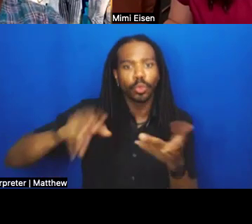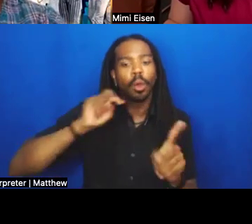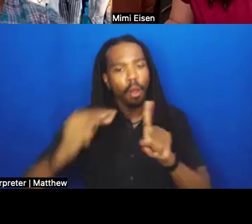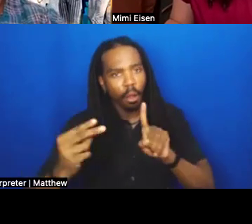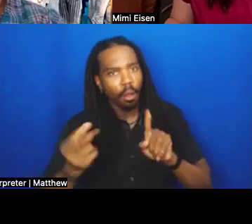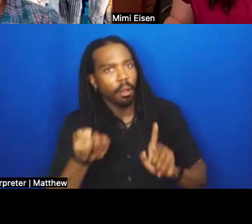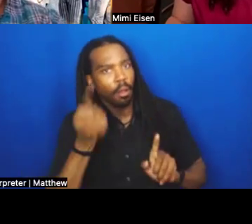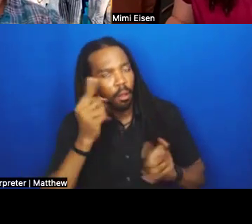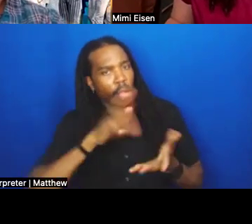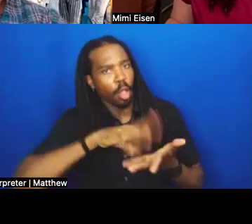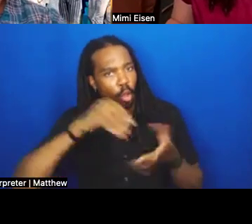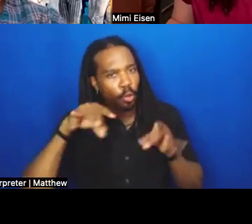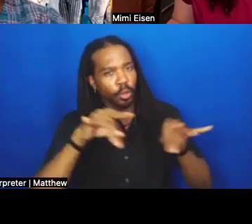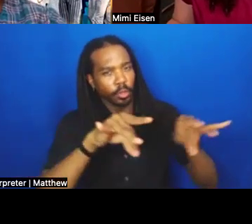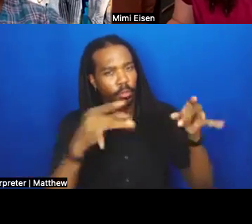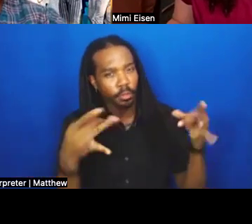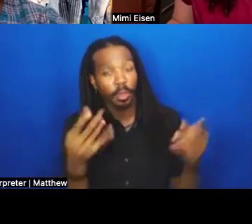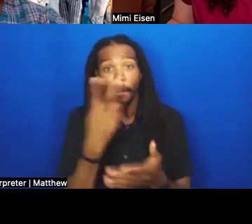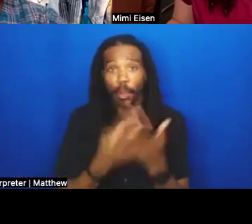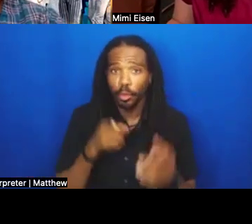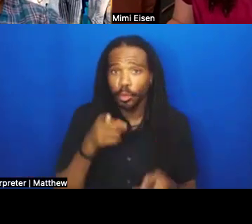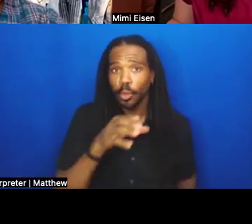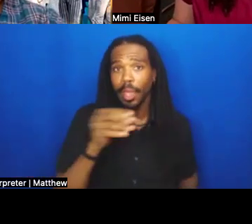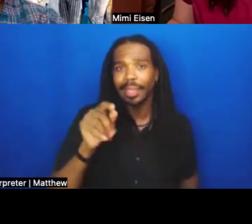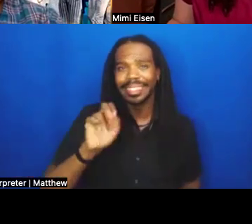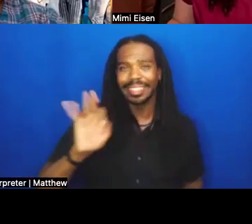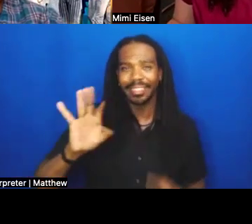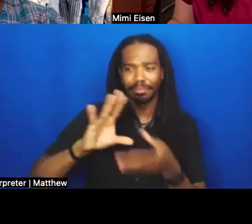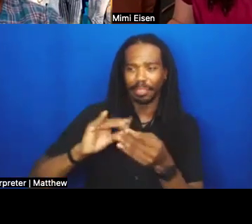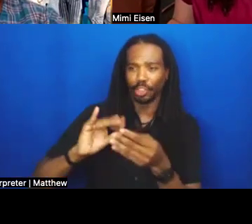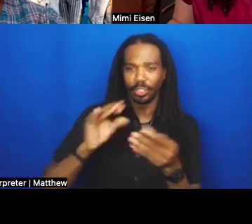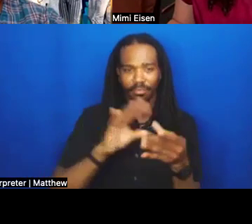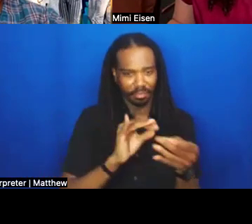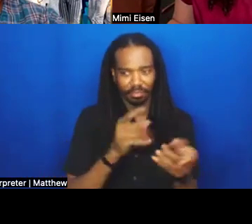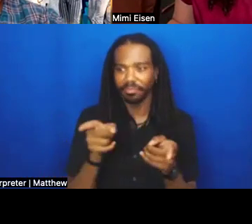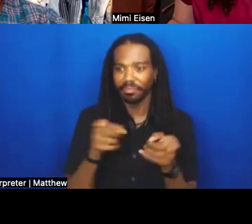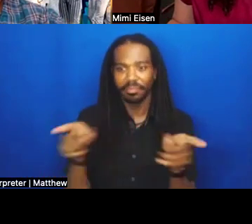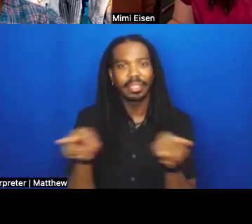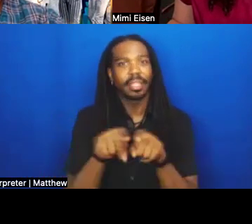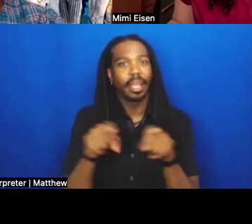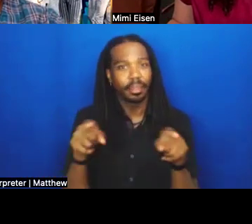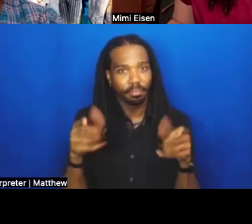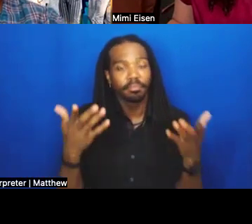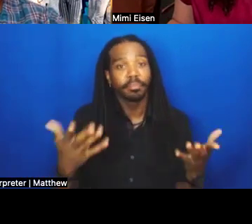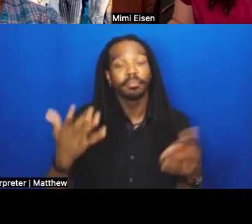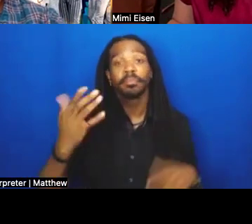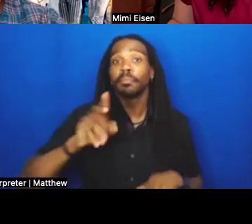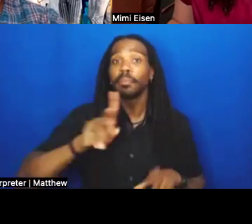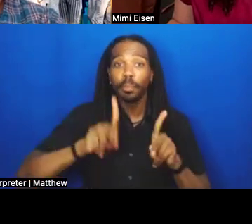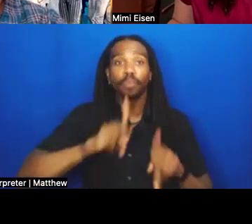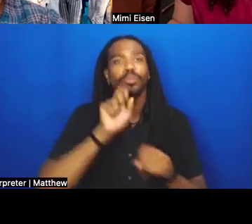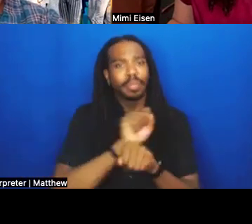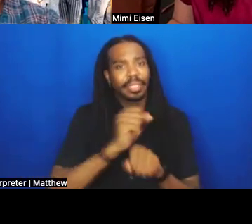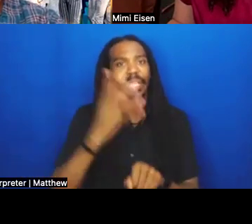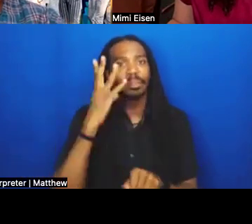think, spoke to that, whether it's the people who are literally experiencing a genocide during the American Revolution,